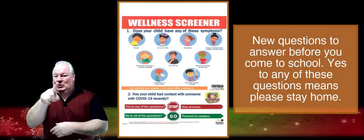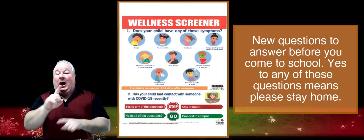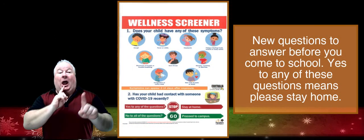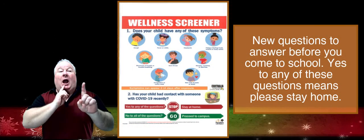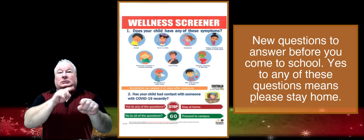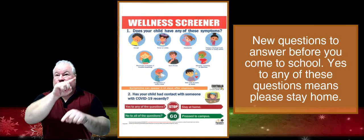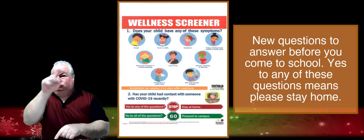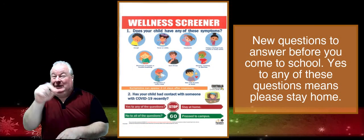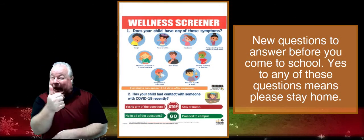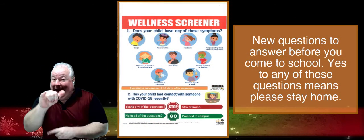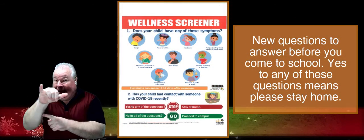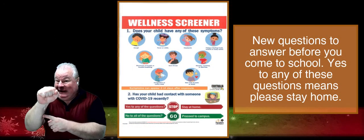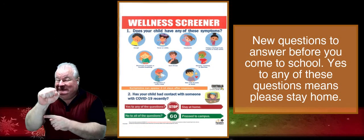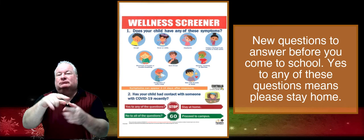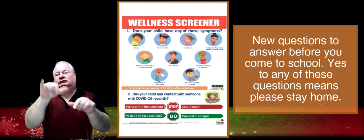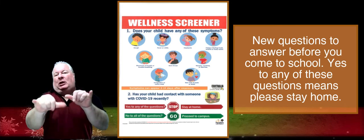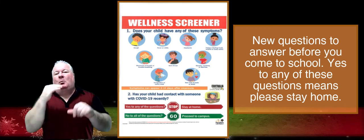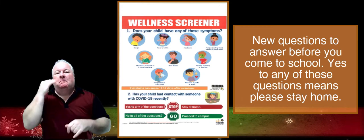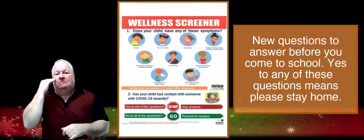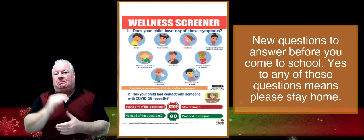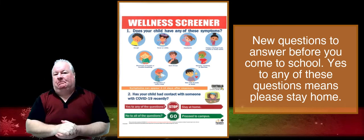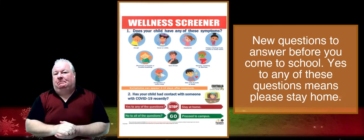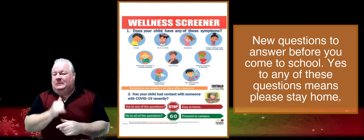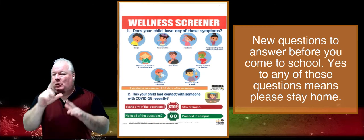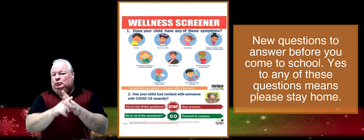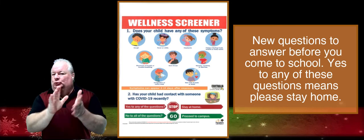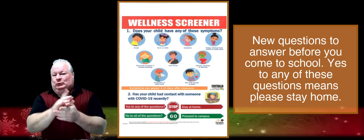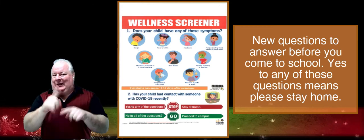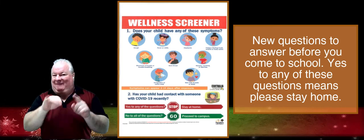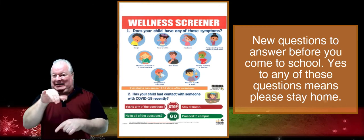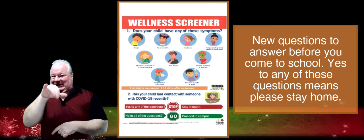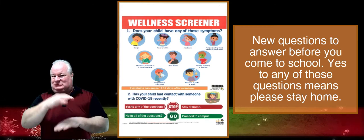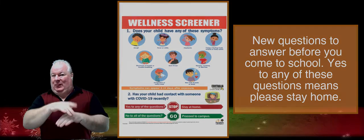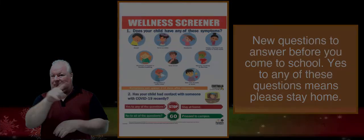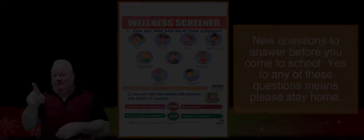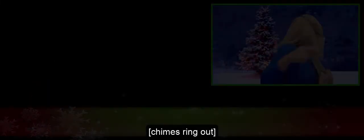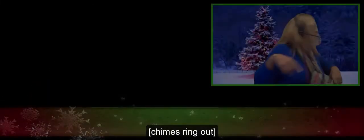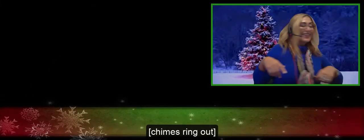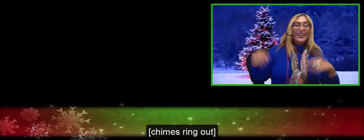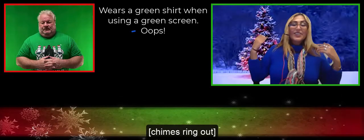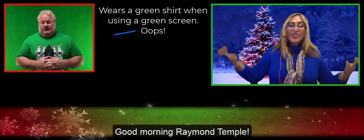new questions to answer before you come to school. Yes to any of these questions means you please stay home.